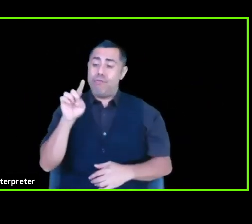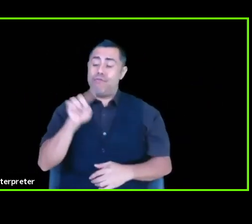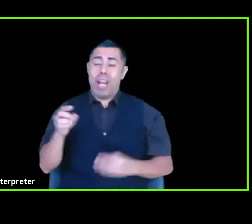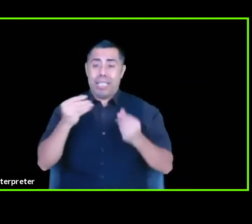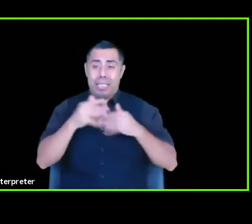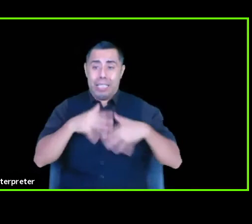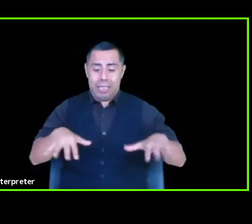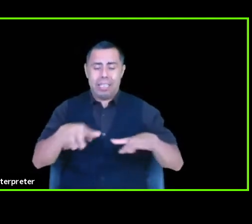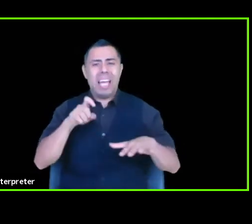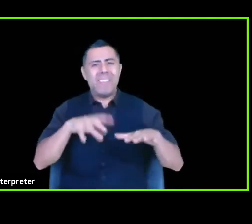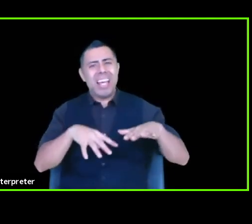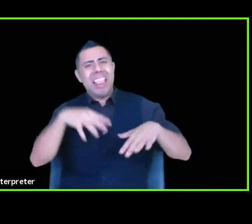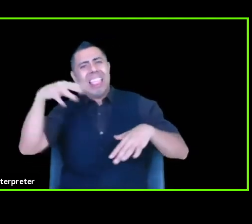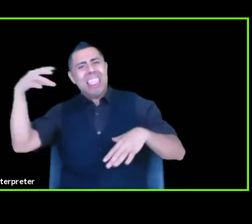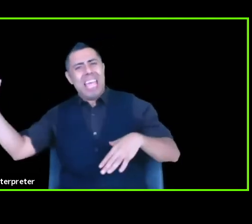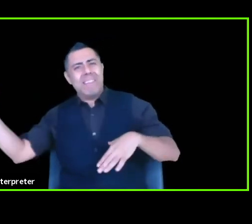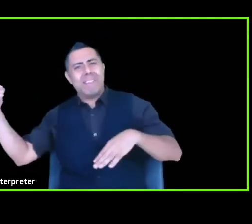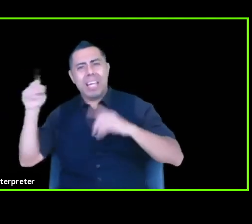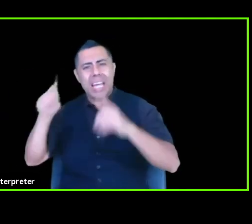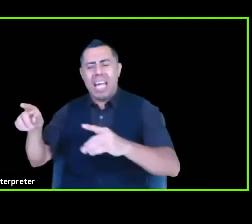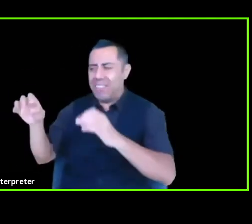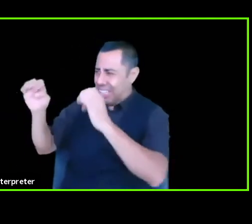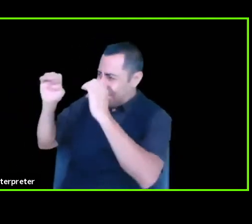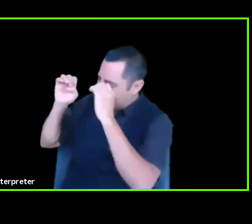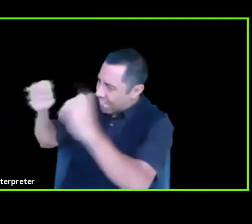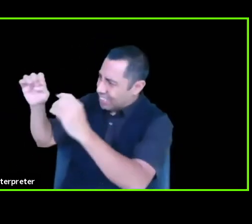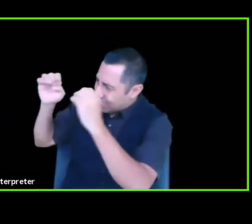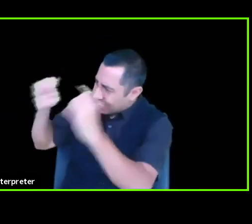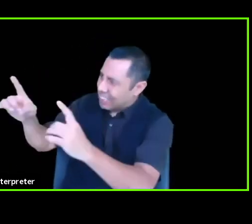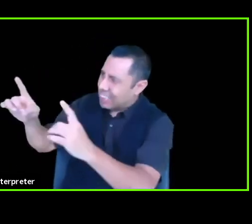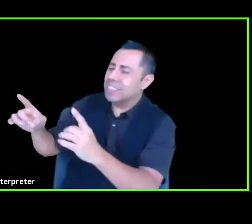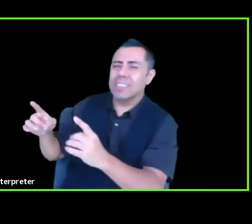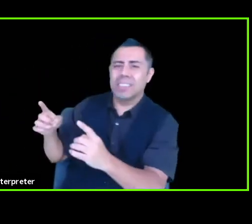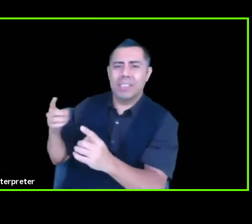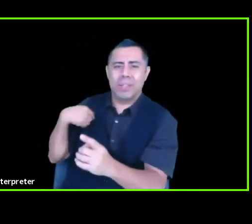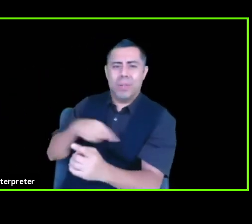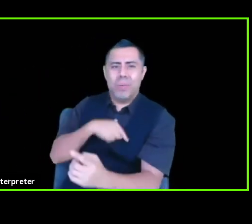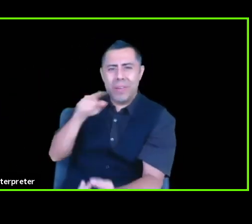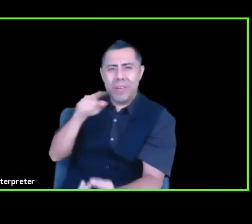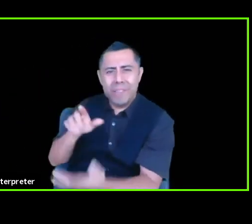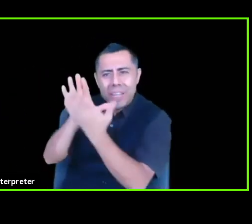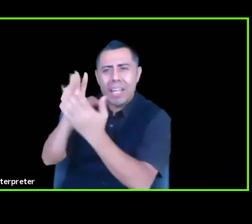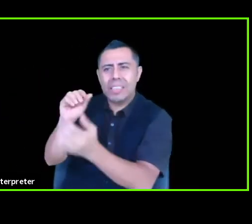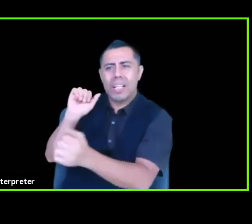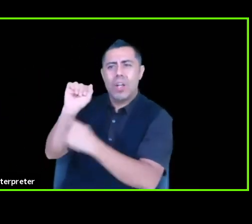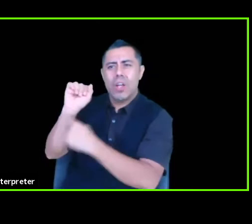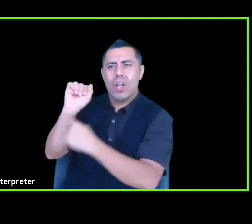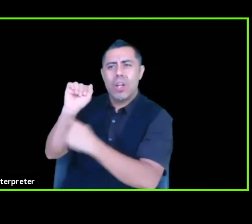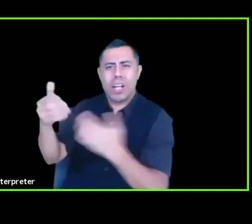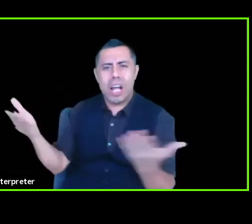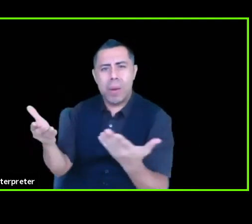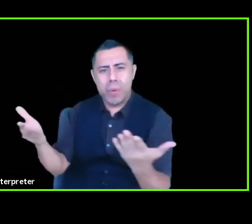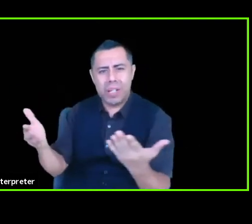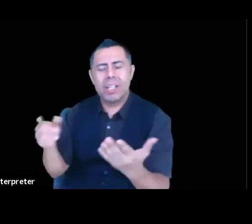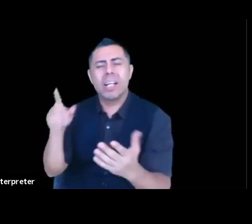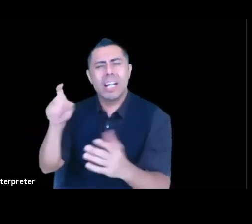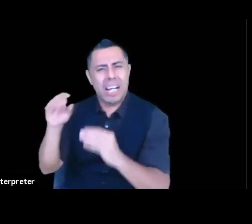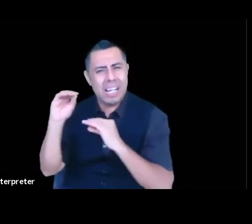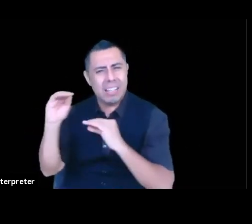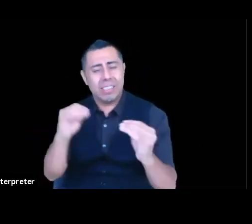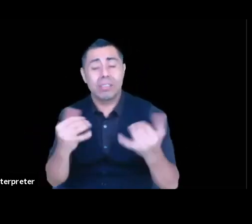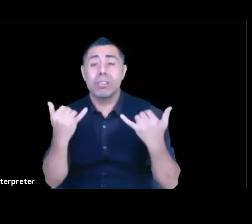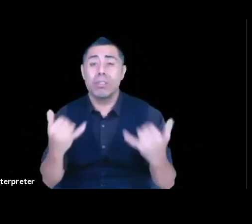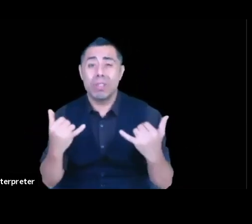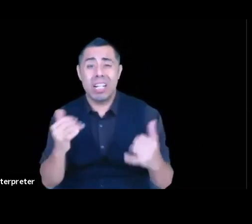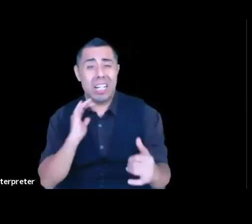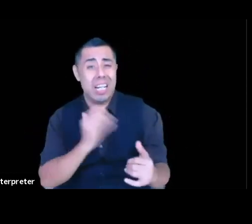about us, about what we have to face, about what we have to overcome. Right now in today's world, we are facing